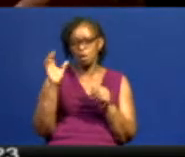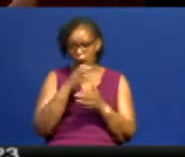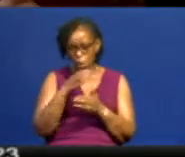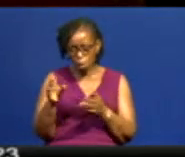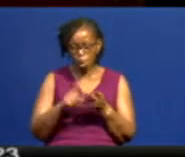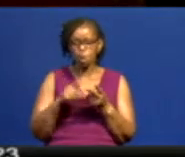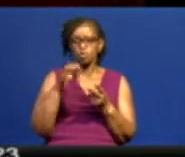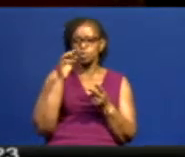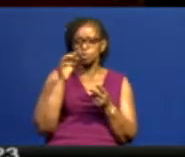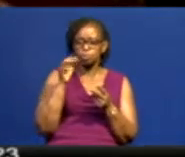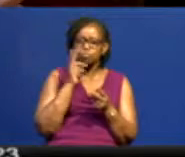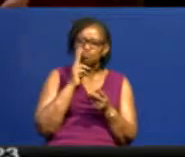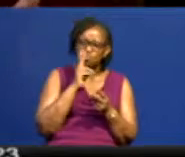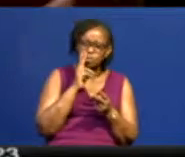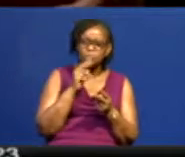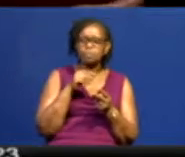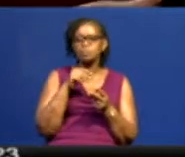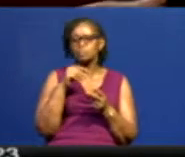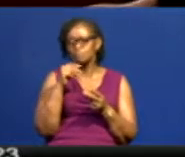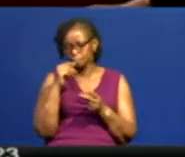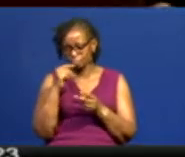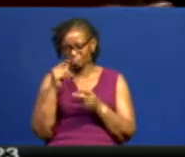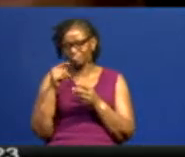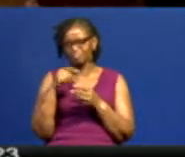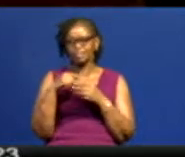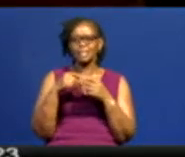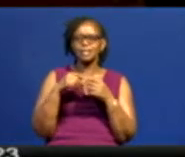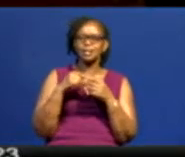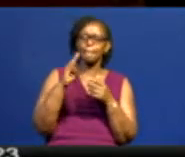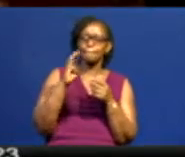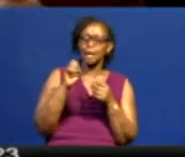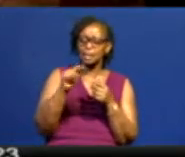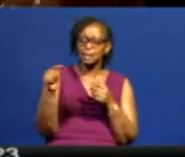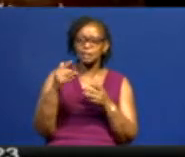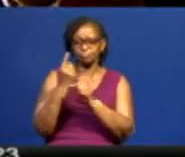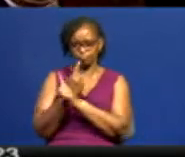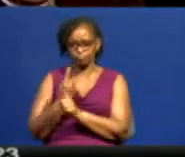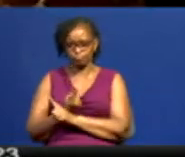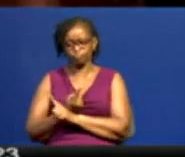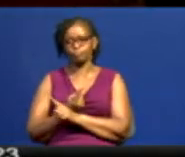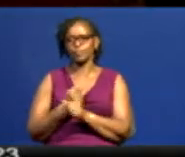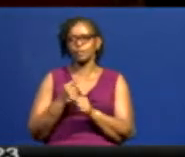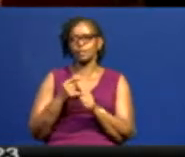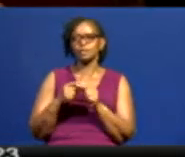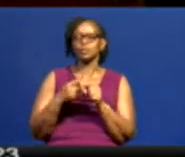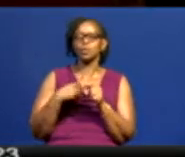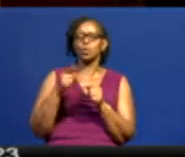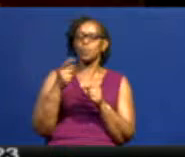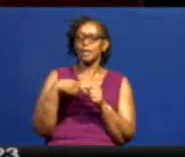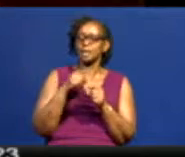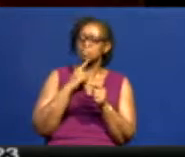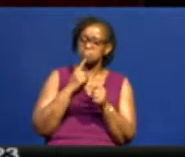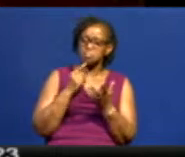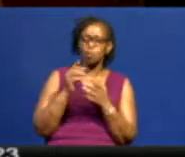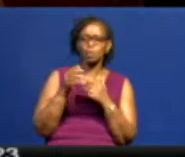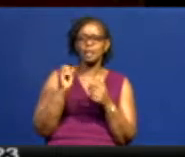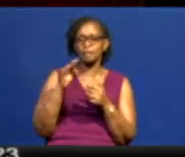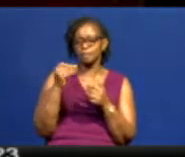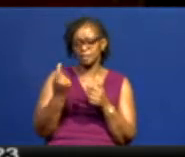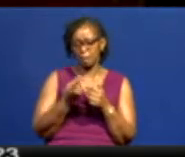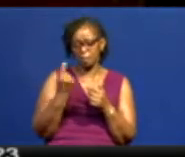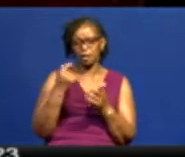time excise duty being applied on many other products which are not necessarily whether luxurious